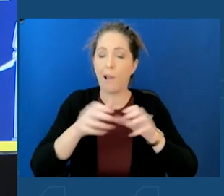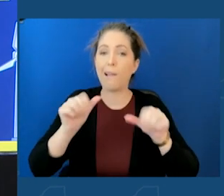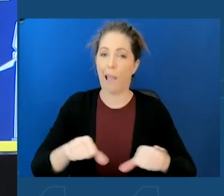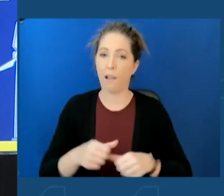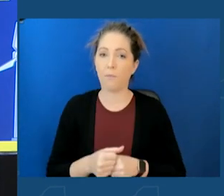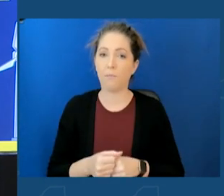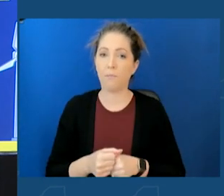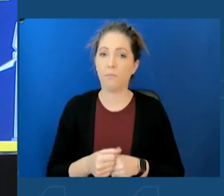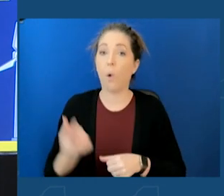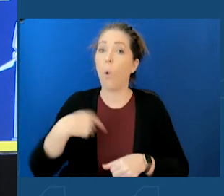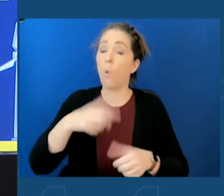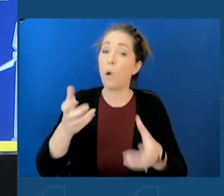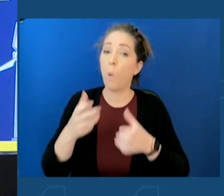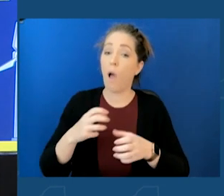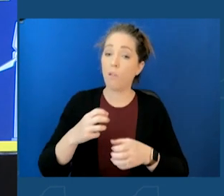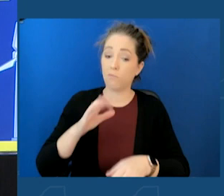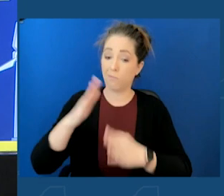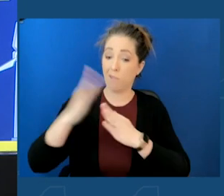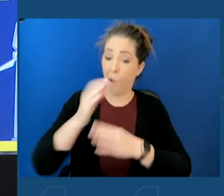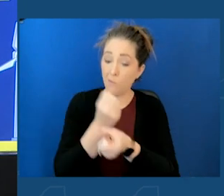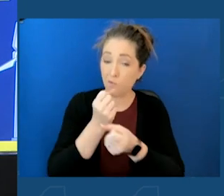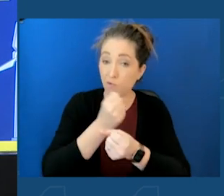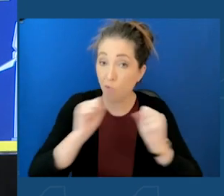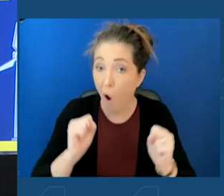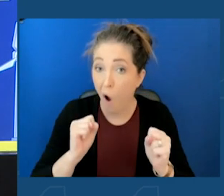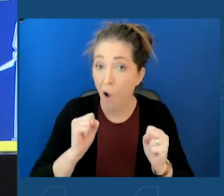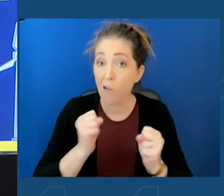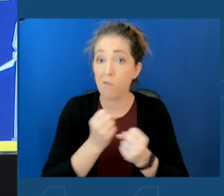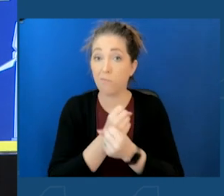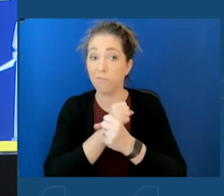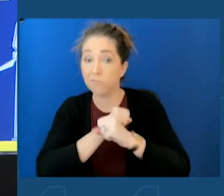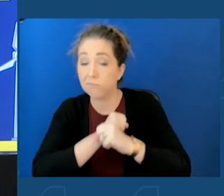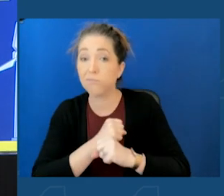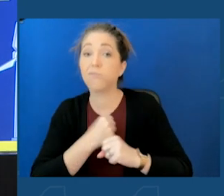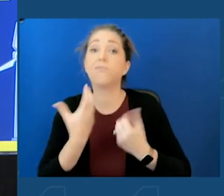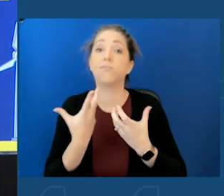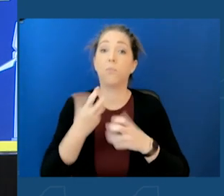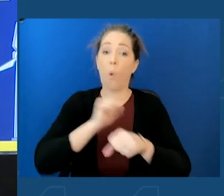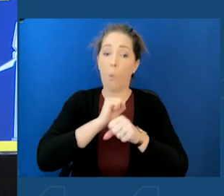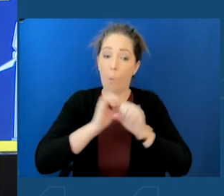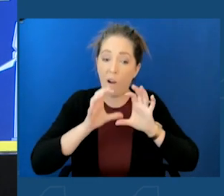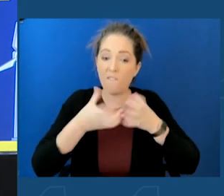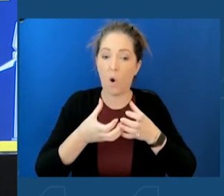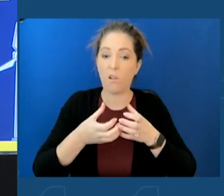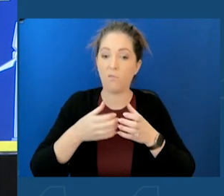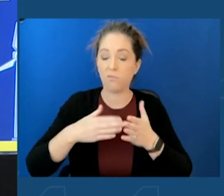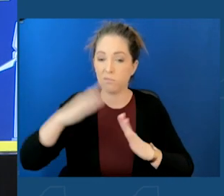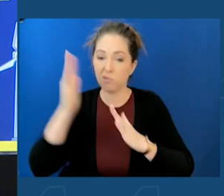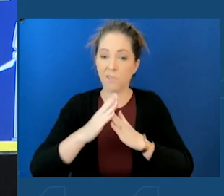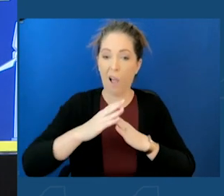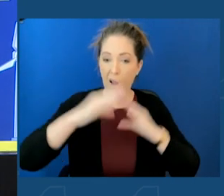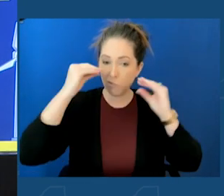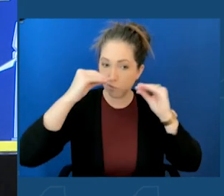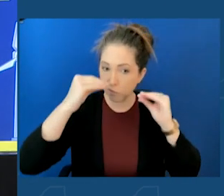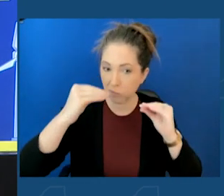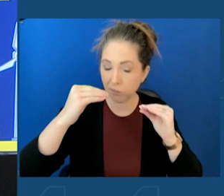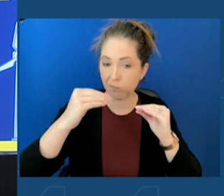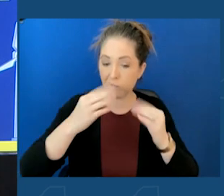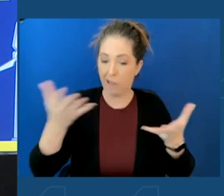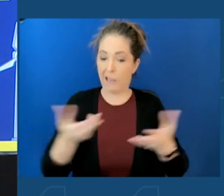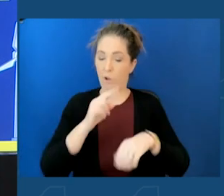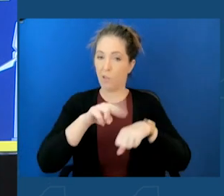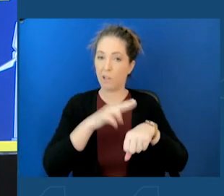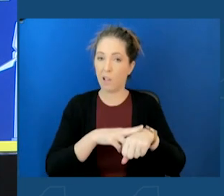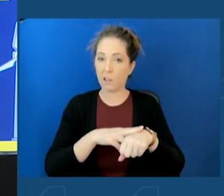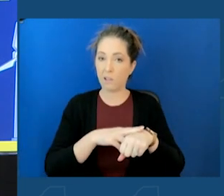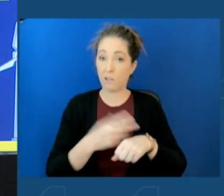strongest, safest, most educated and well-trained workforce in the nation. We know that we could do that because we're the